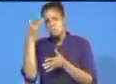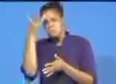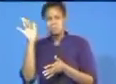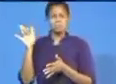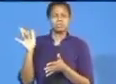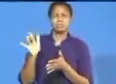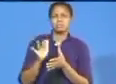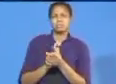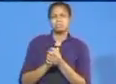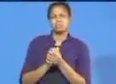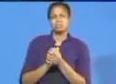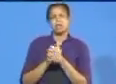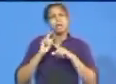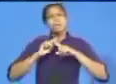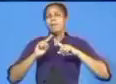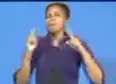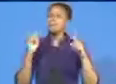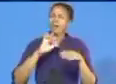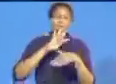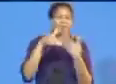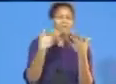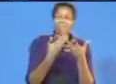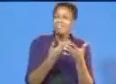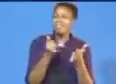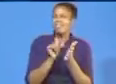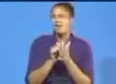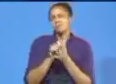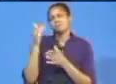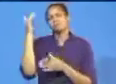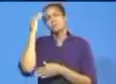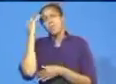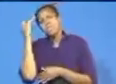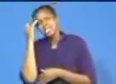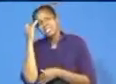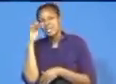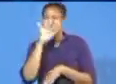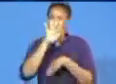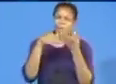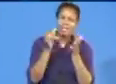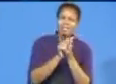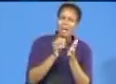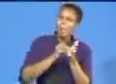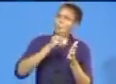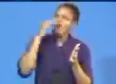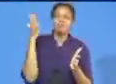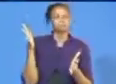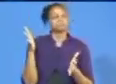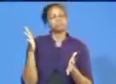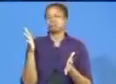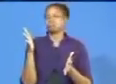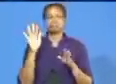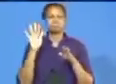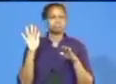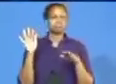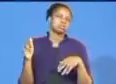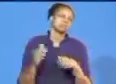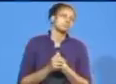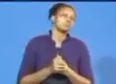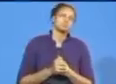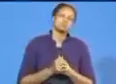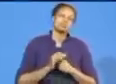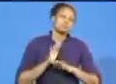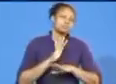intellectually, but all that knowledge and all that wealth hasn't given you